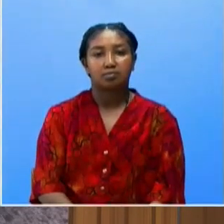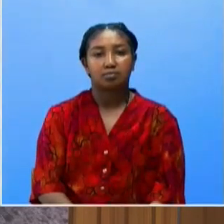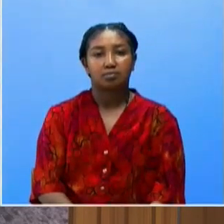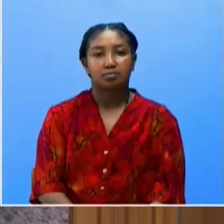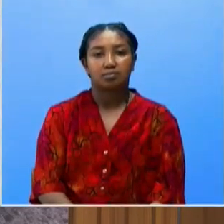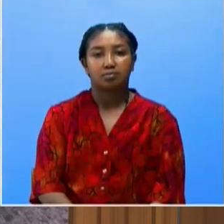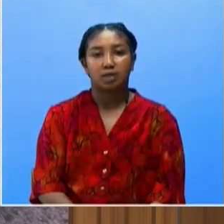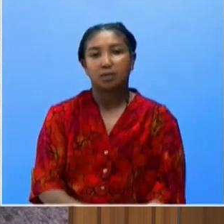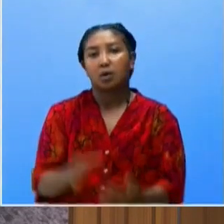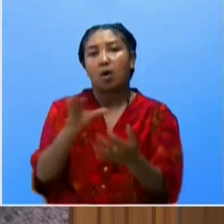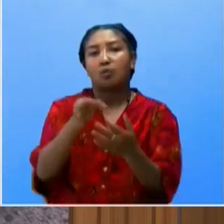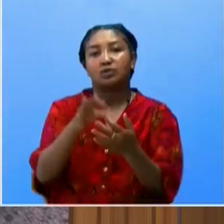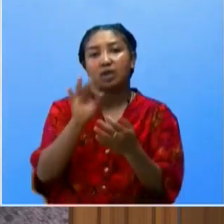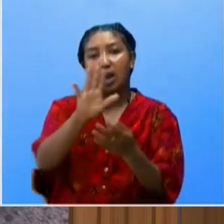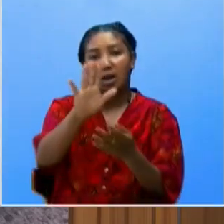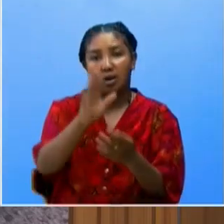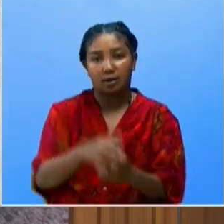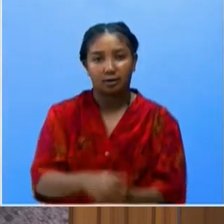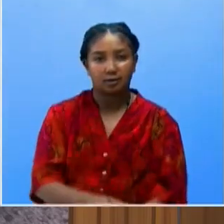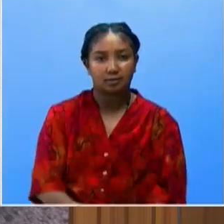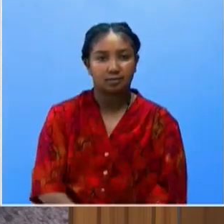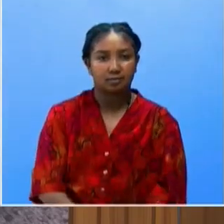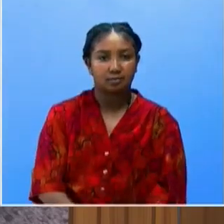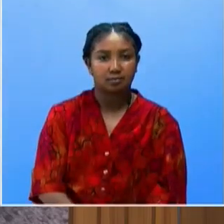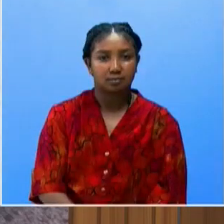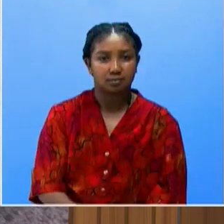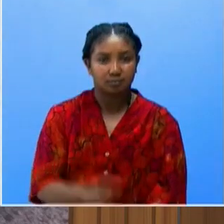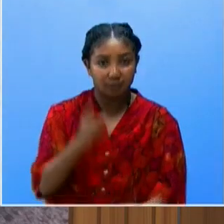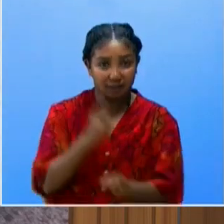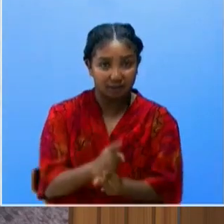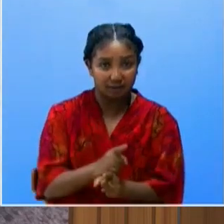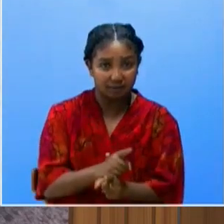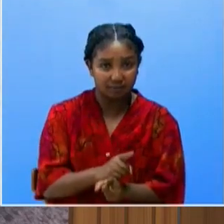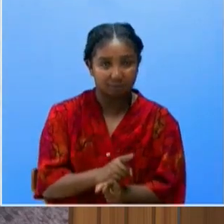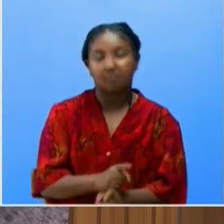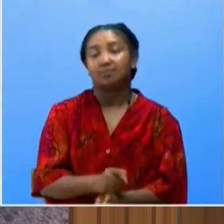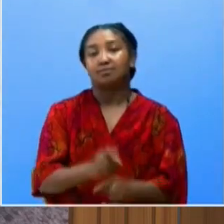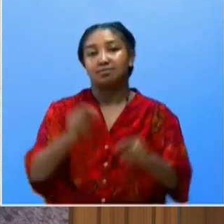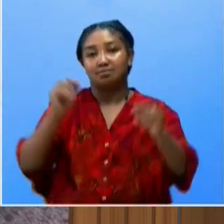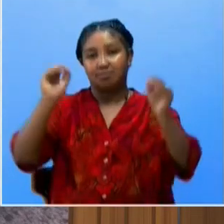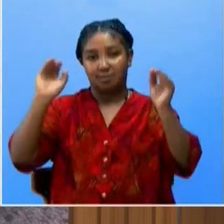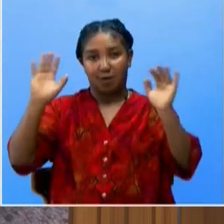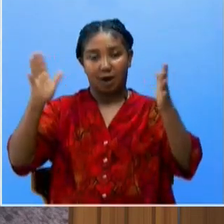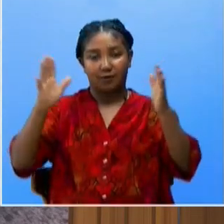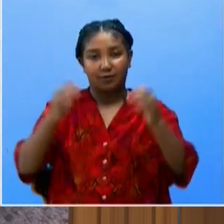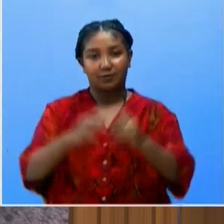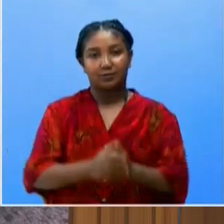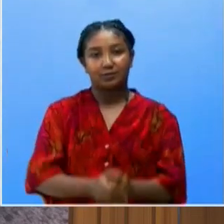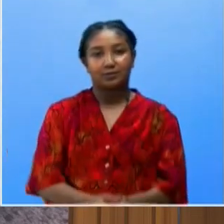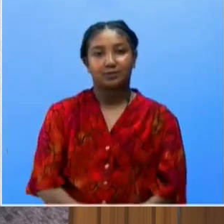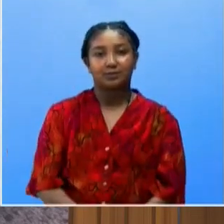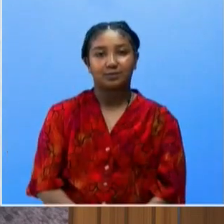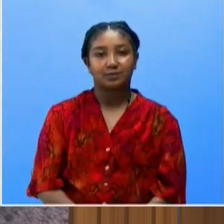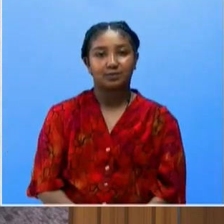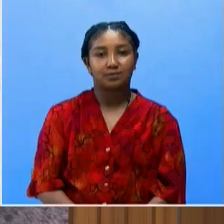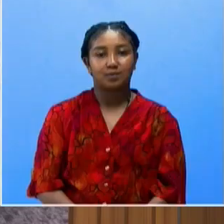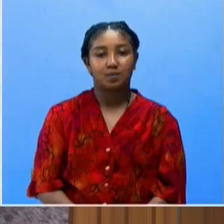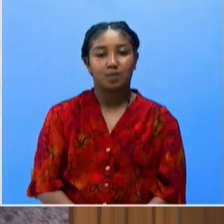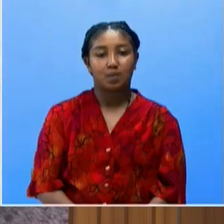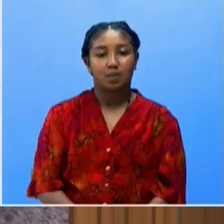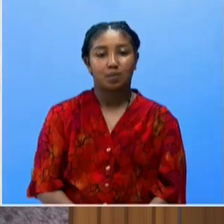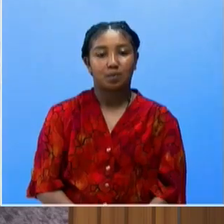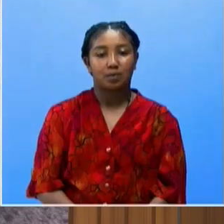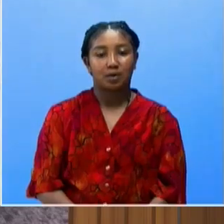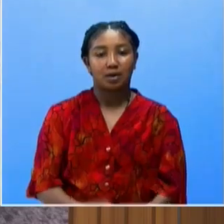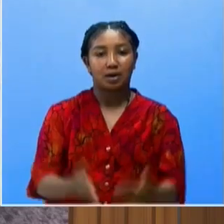this is optional. Am I right? Bravo. Okay. Now